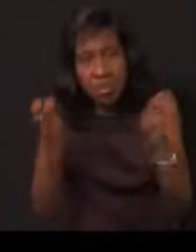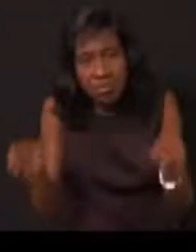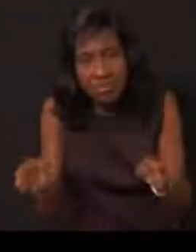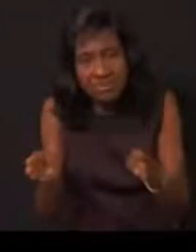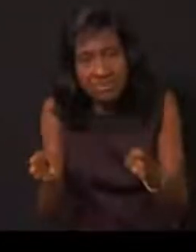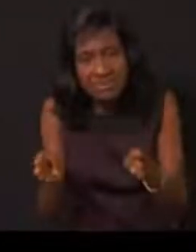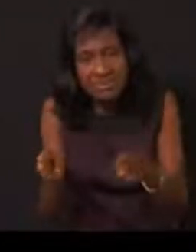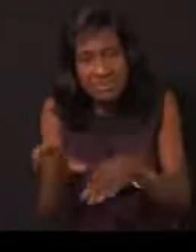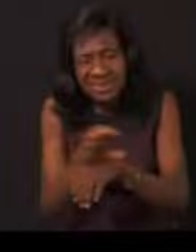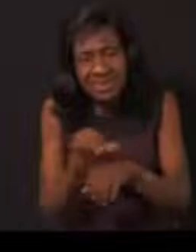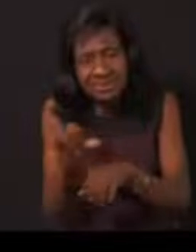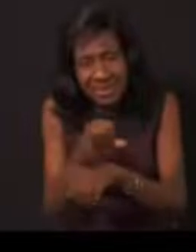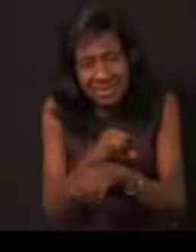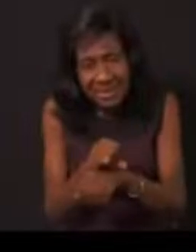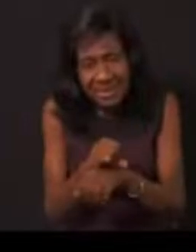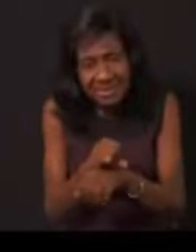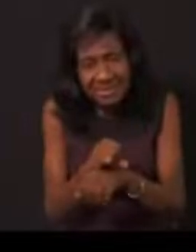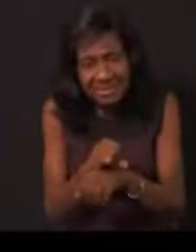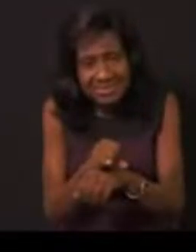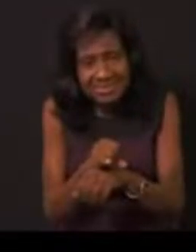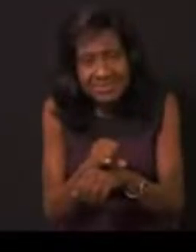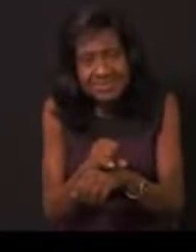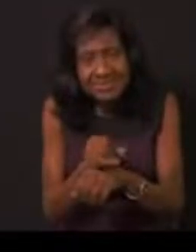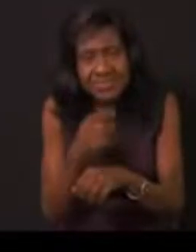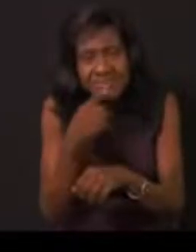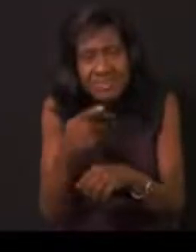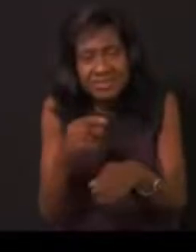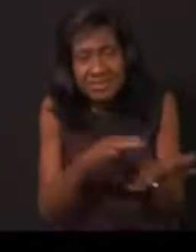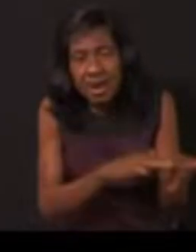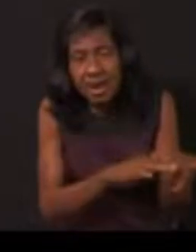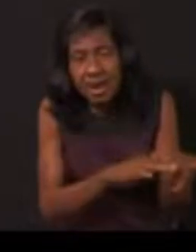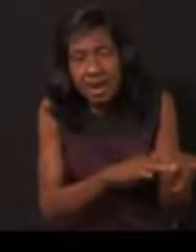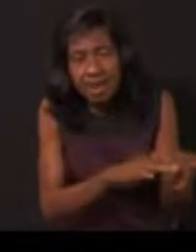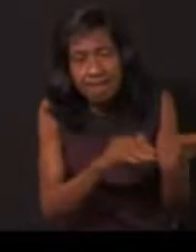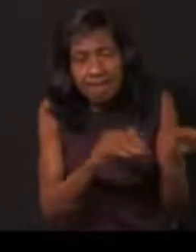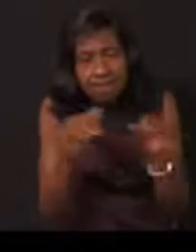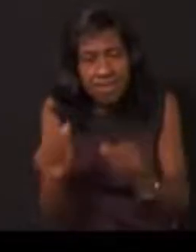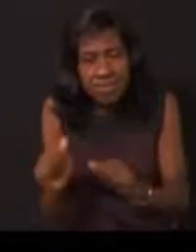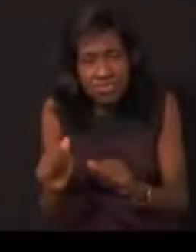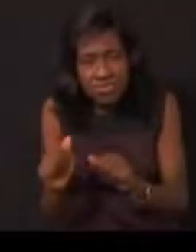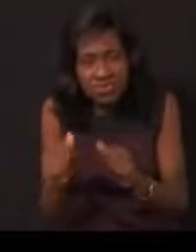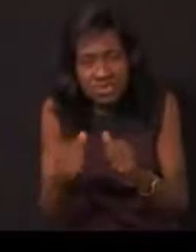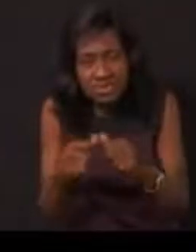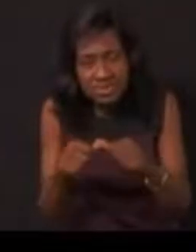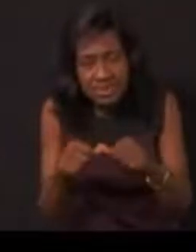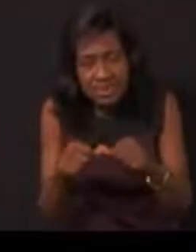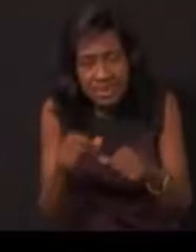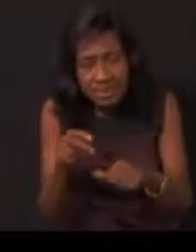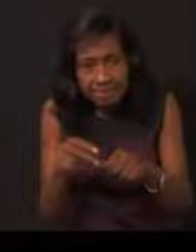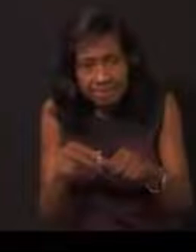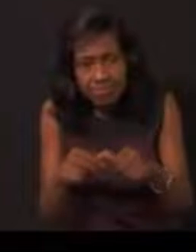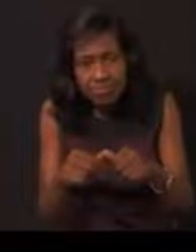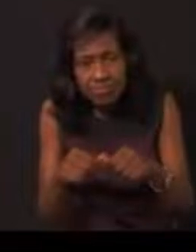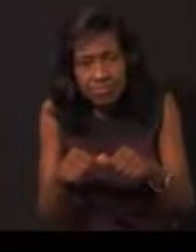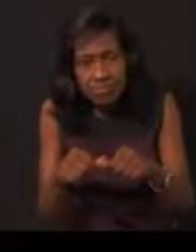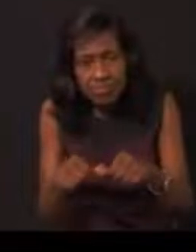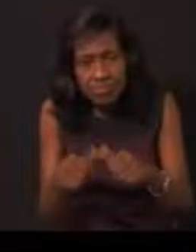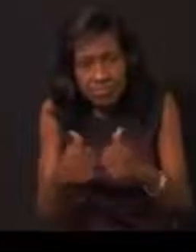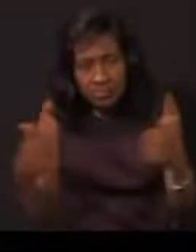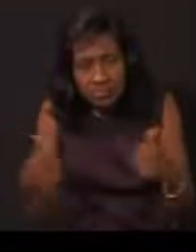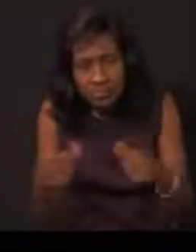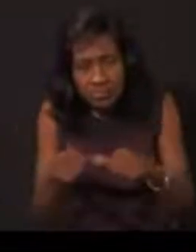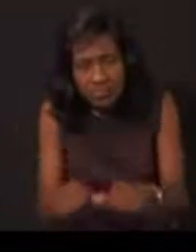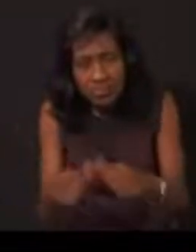announced will be a press conference next week to give clarity on that, removing quarantine for vaccinated travellers over the